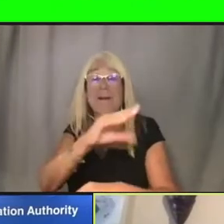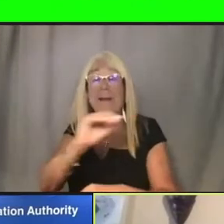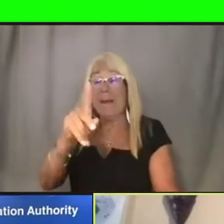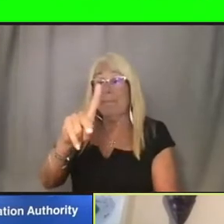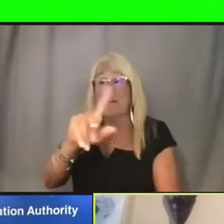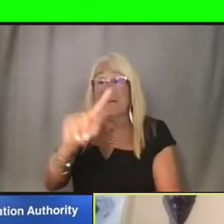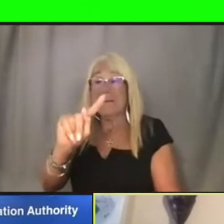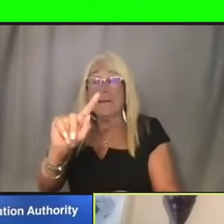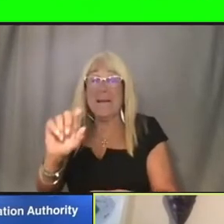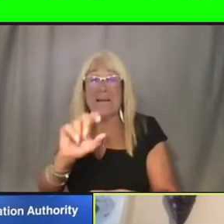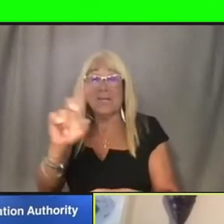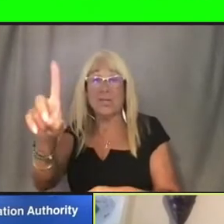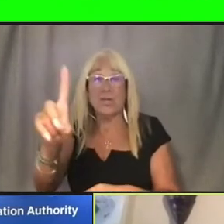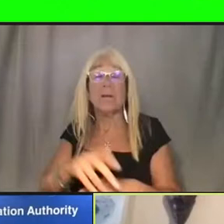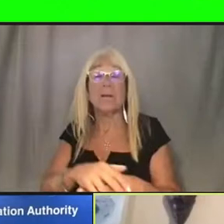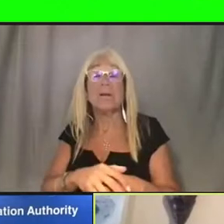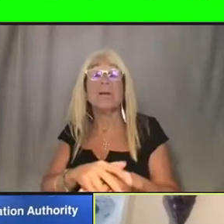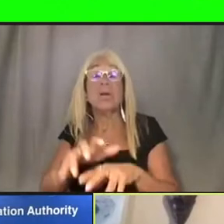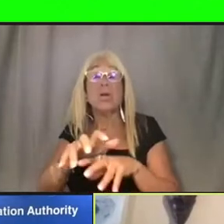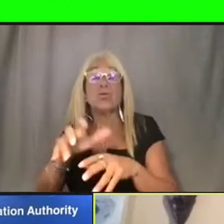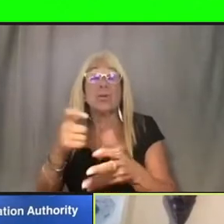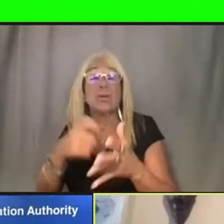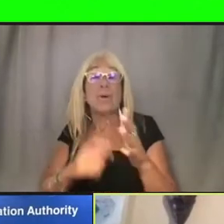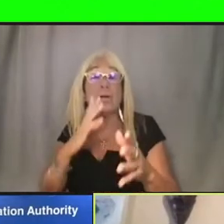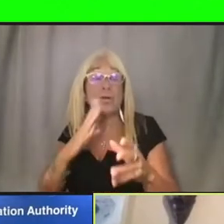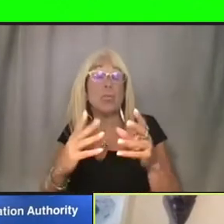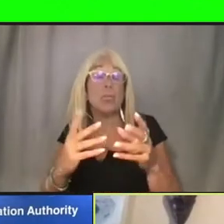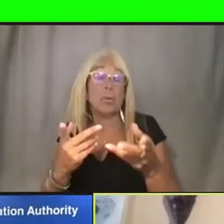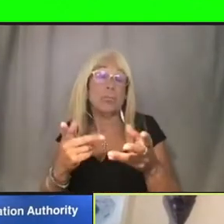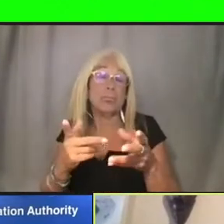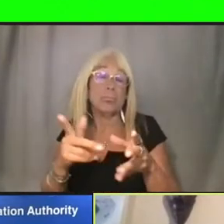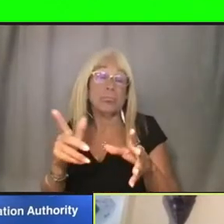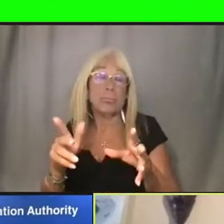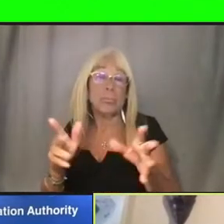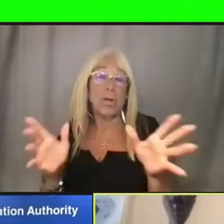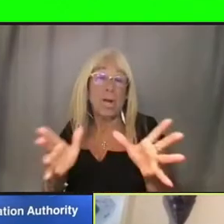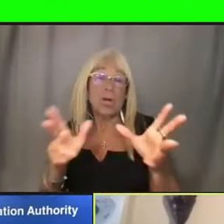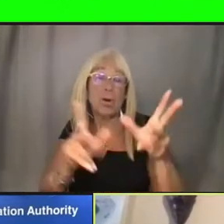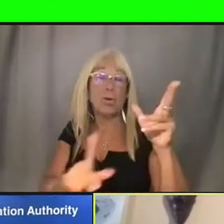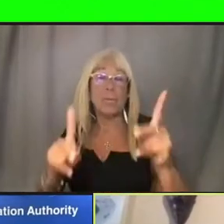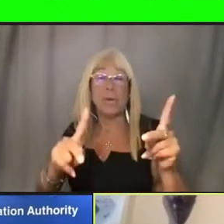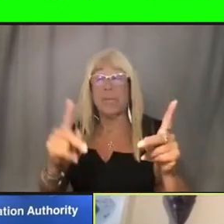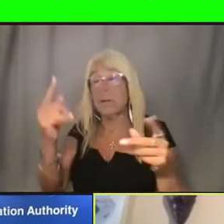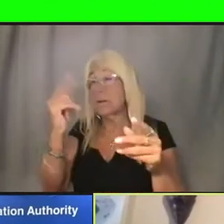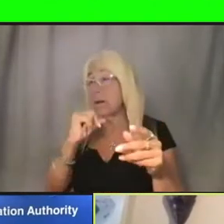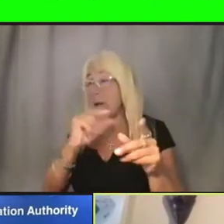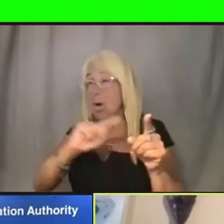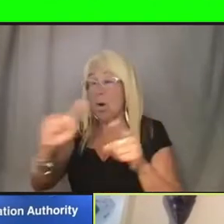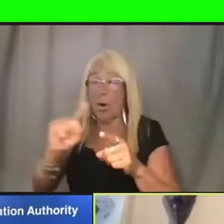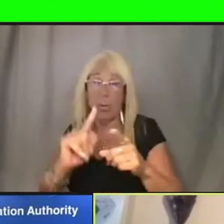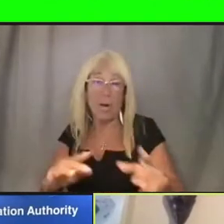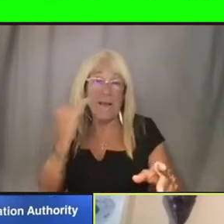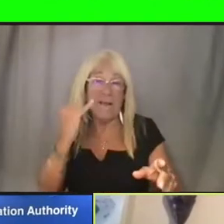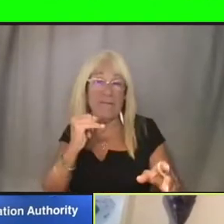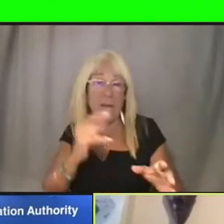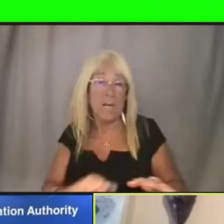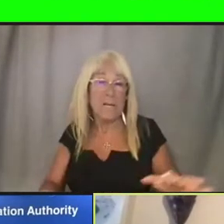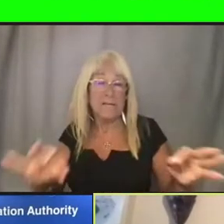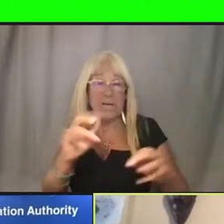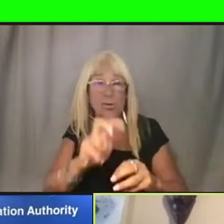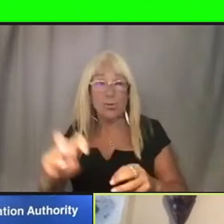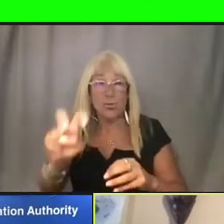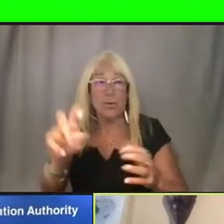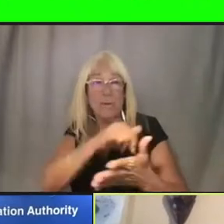congestion pricing will encourage drivers to reconsider non-essential trips in Manhattan we have to design Transit with the expectation